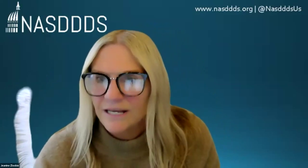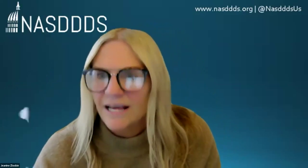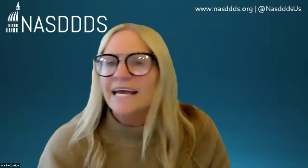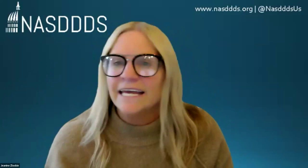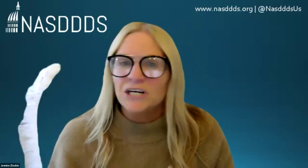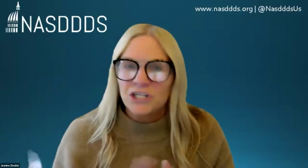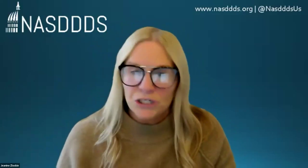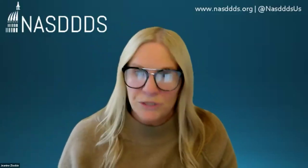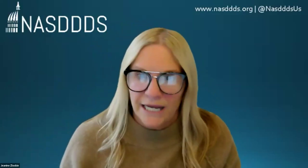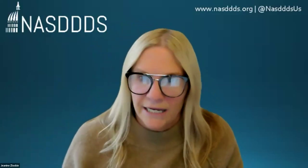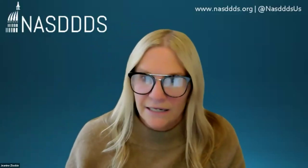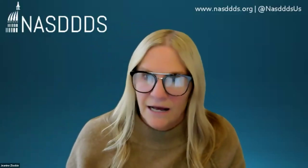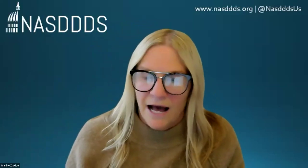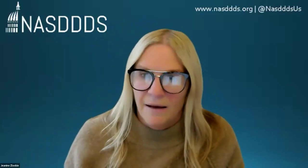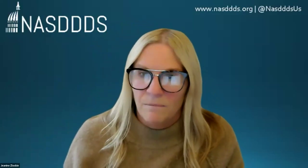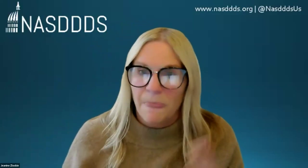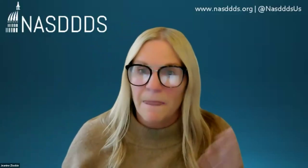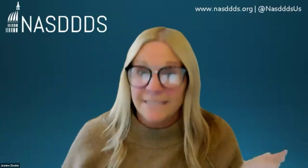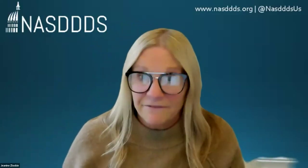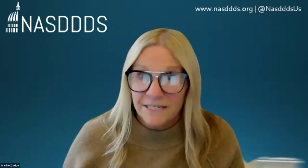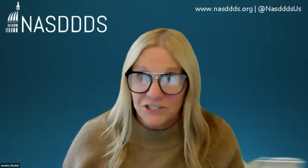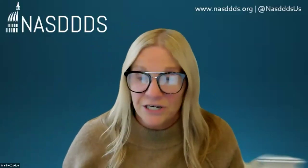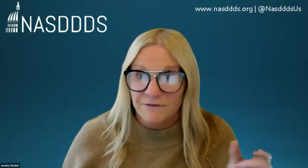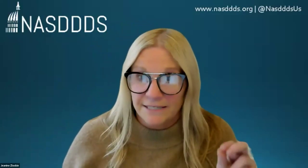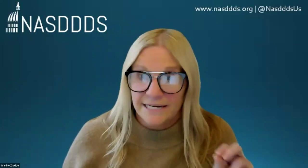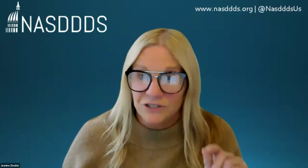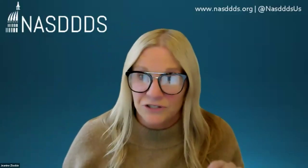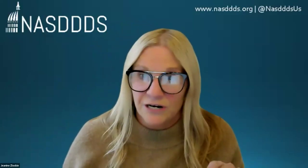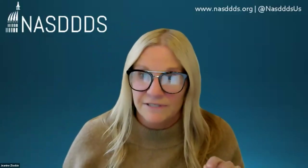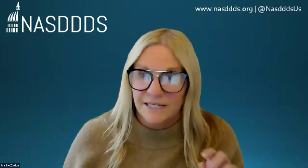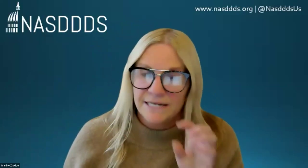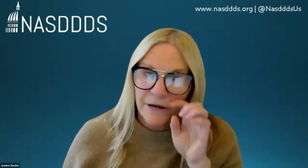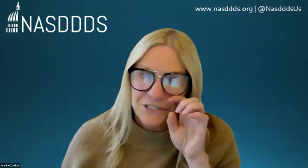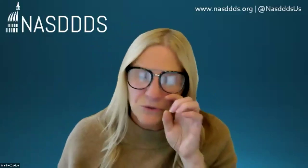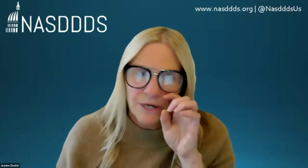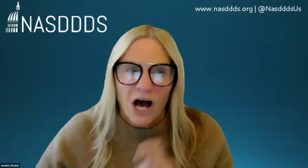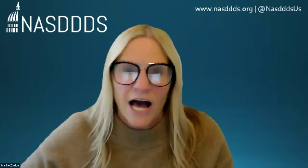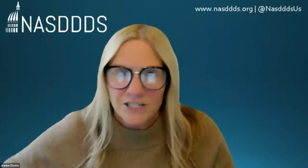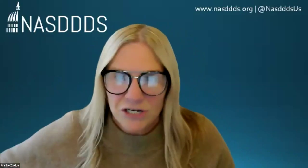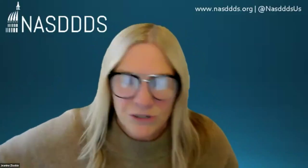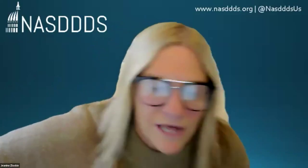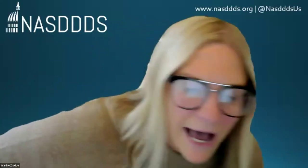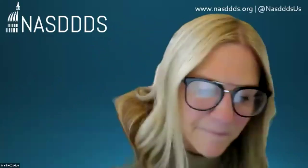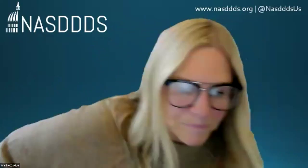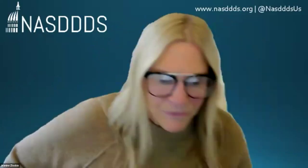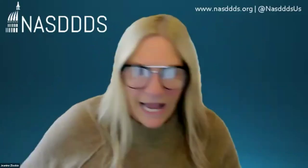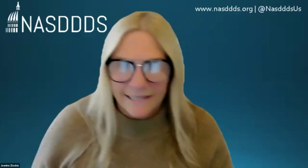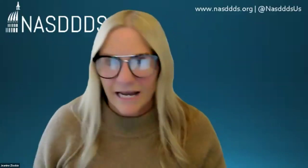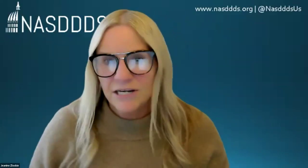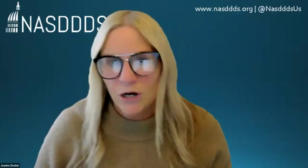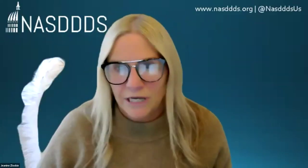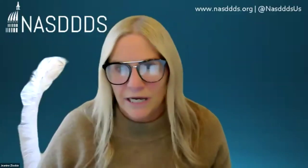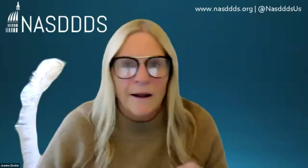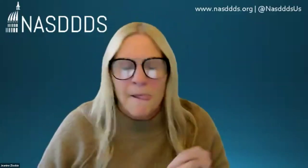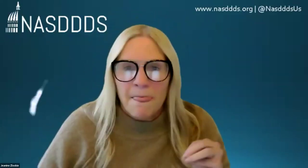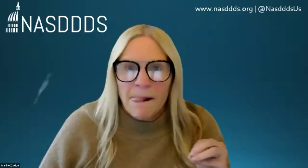you go. Including a definition of residential services. Now, I do want to caution you that, as